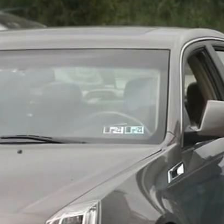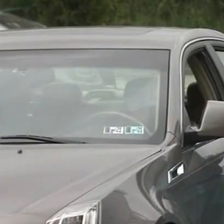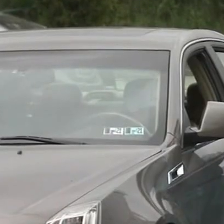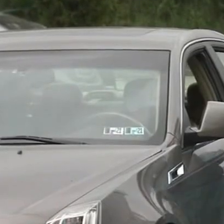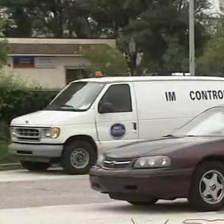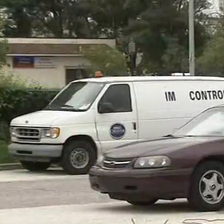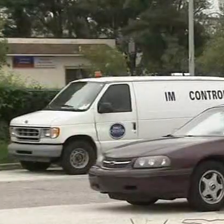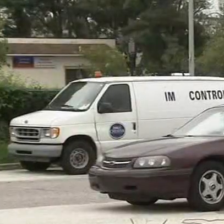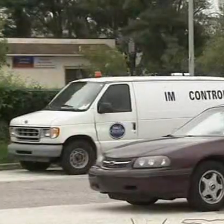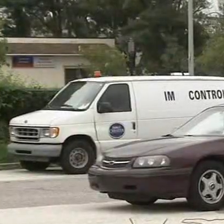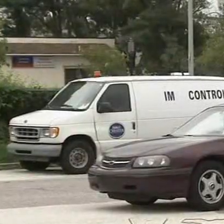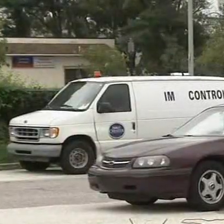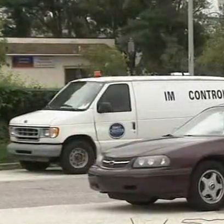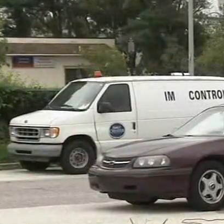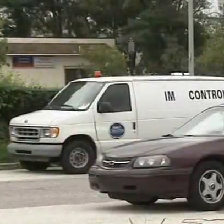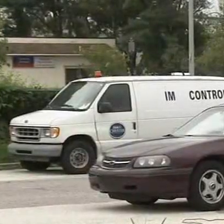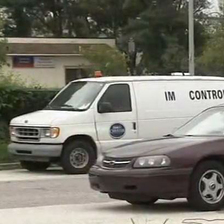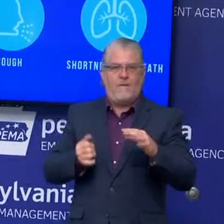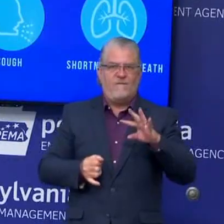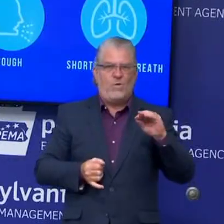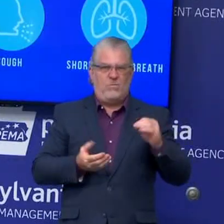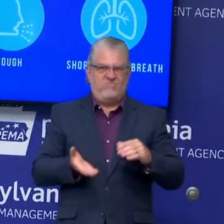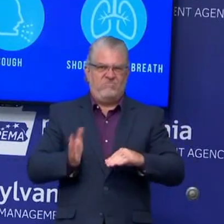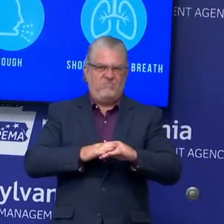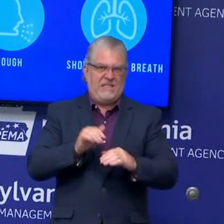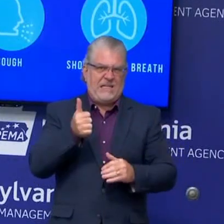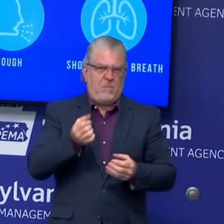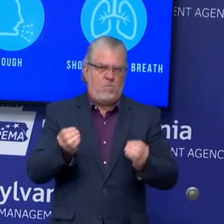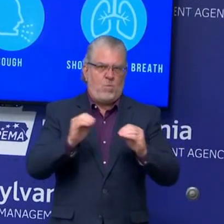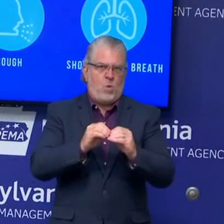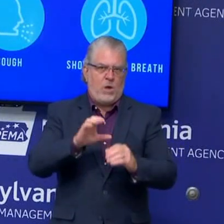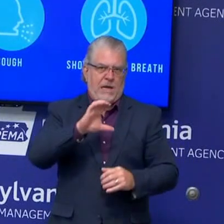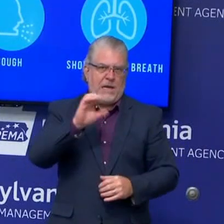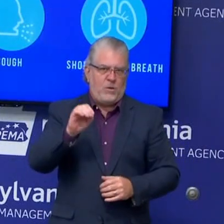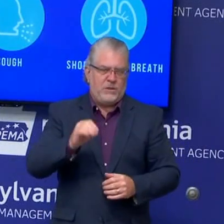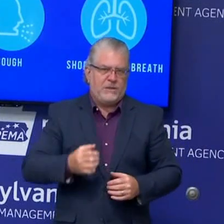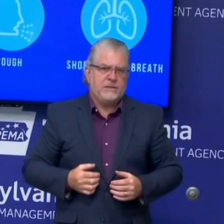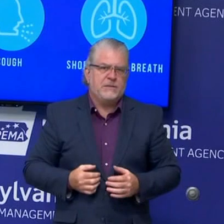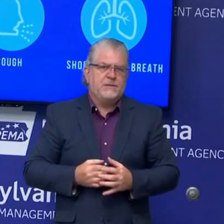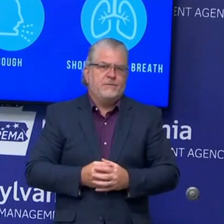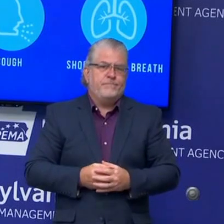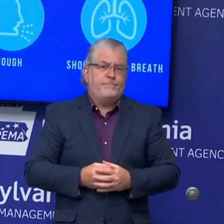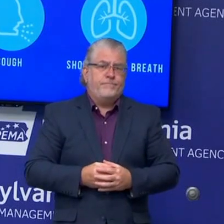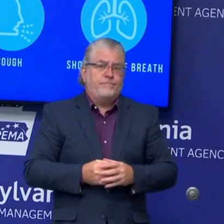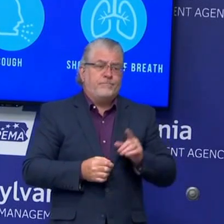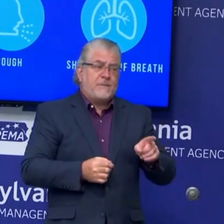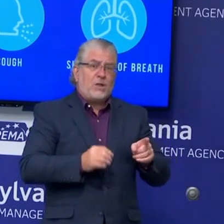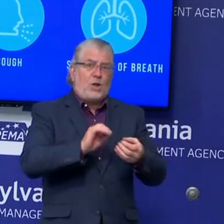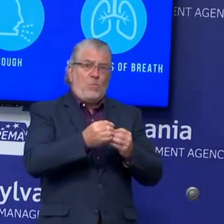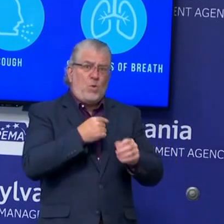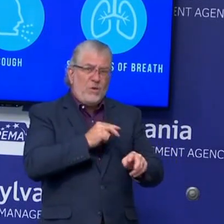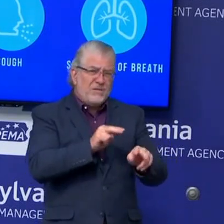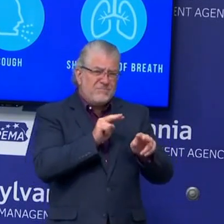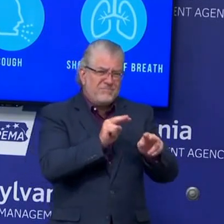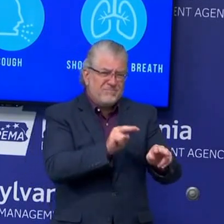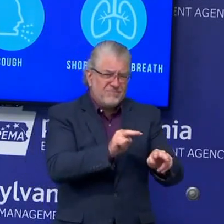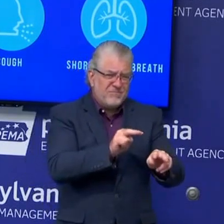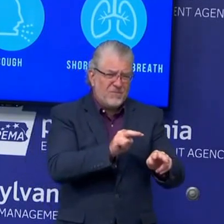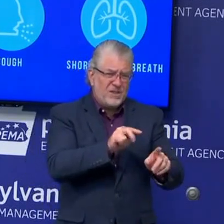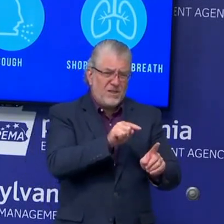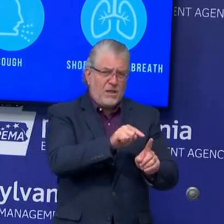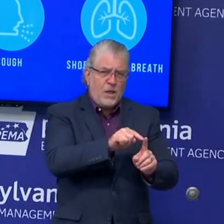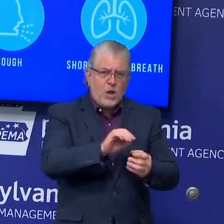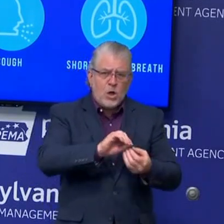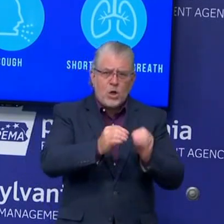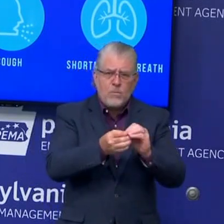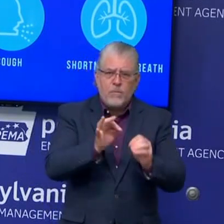indicates why the numbers are spiking. Another data point that we are closely monitoring is the number of people who have reported going